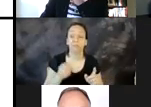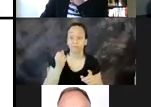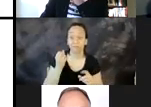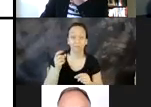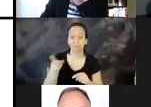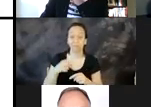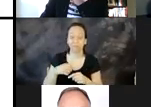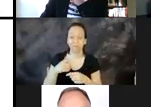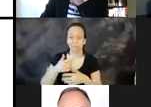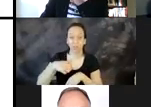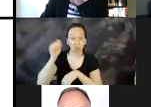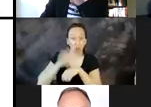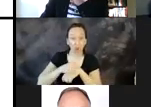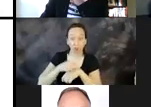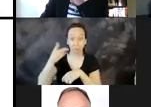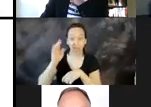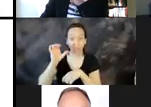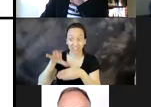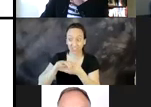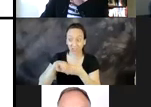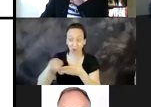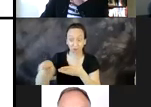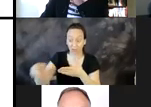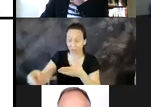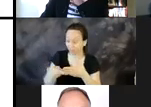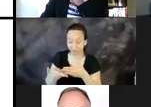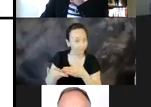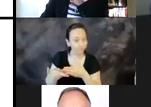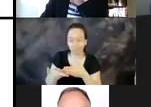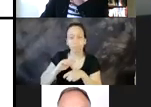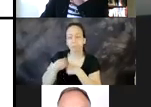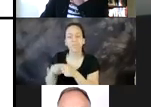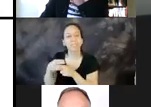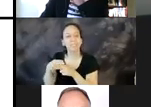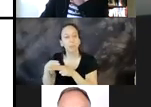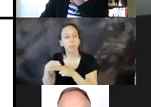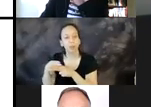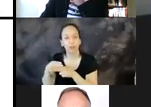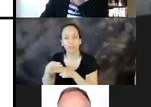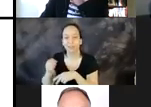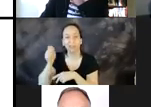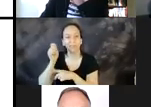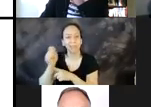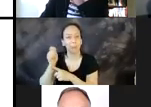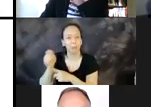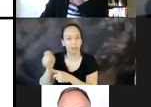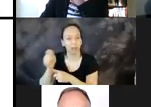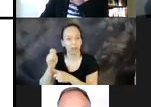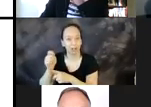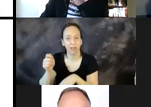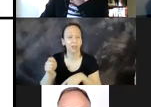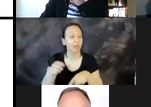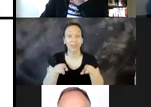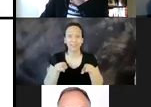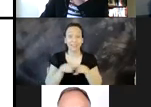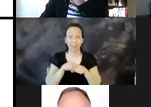plastic Charlie cards, the streetscape fare vending machine will dispense temporary tappable Charlie cards. These have the same functionality as the hard plastic